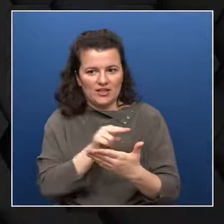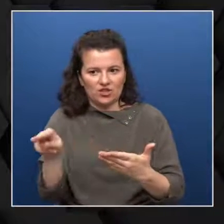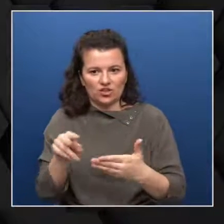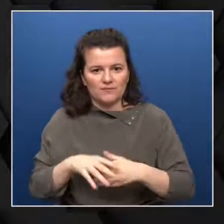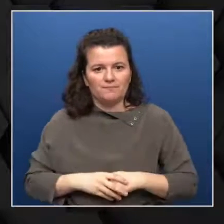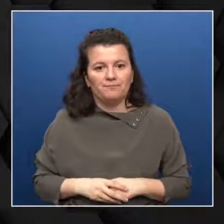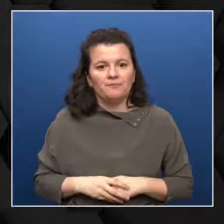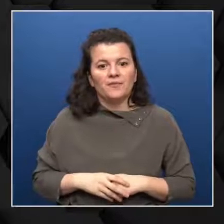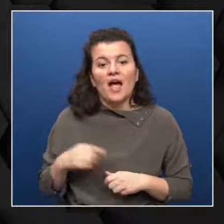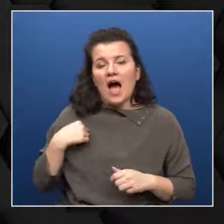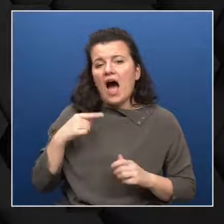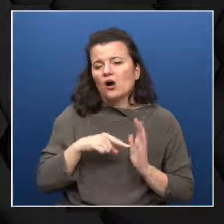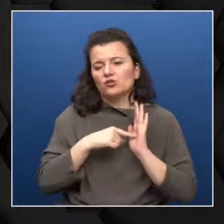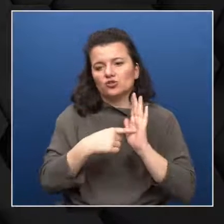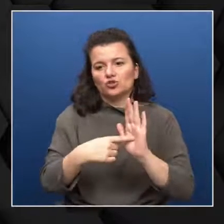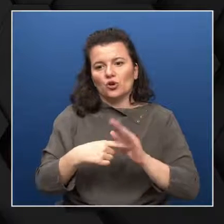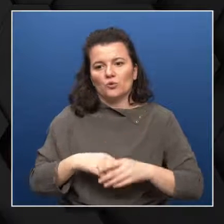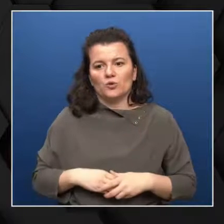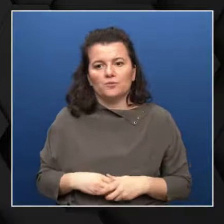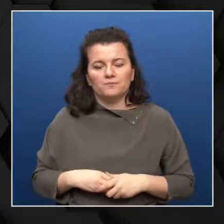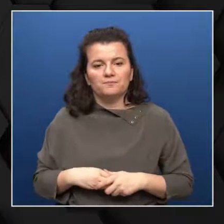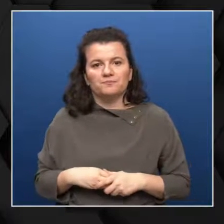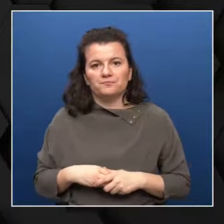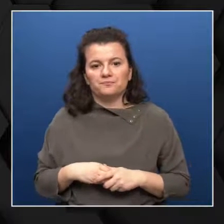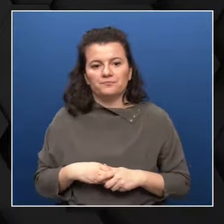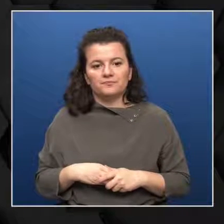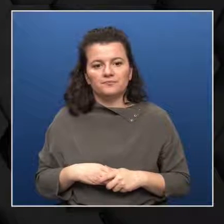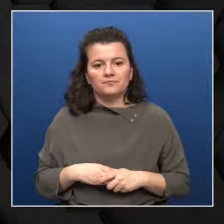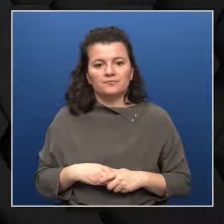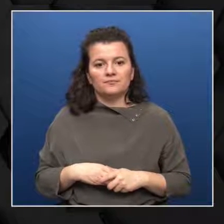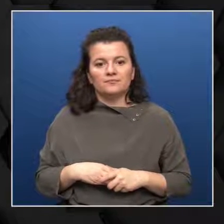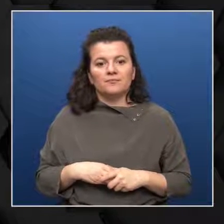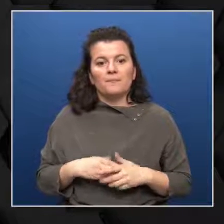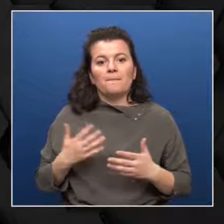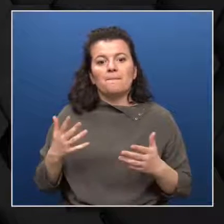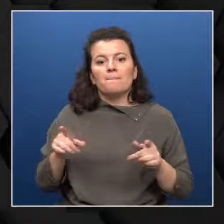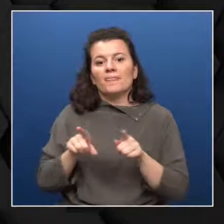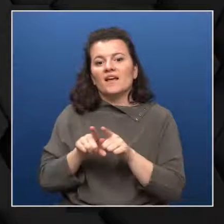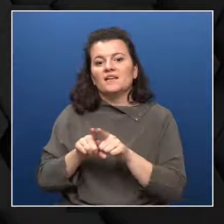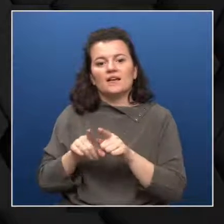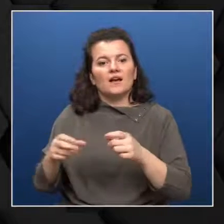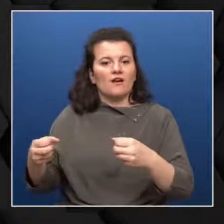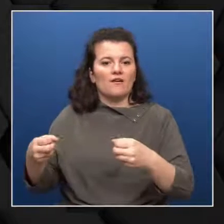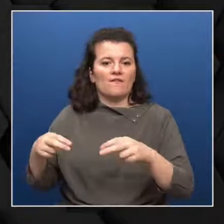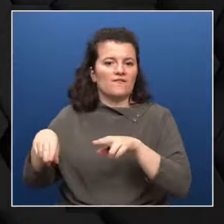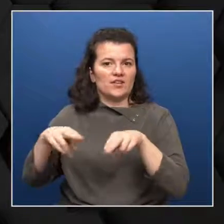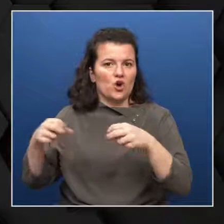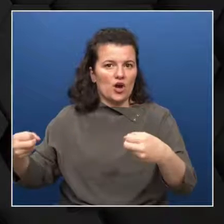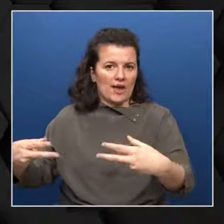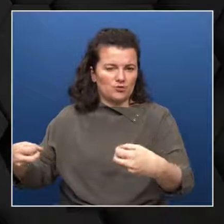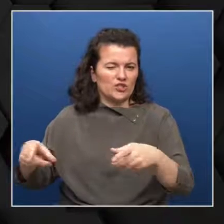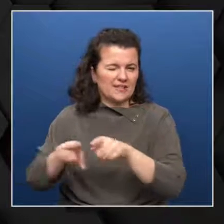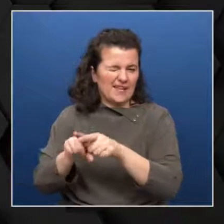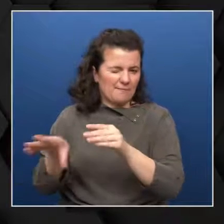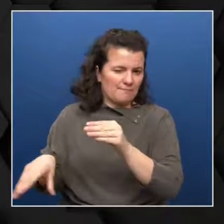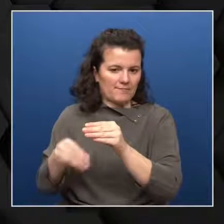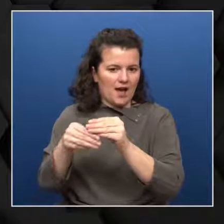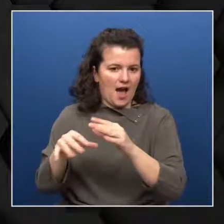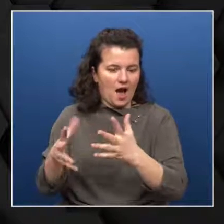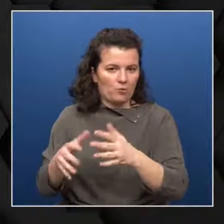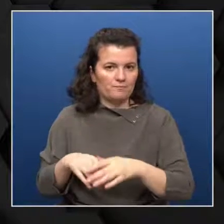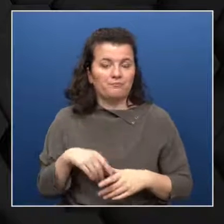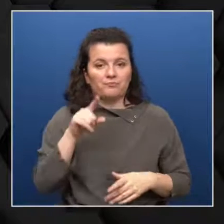fact with video captionings. I don't know if this is the point of the session, but I want to show you how to do that. So the first thing I want to do is I'm going to share my